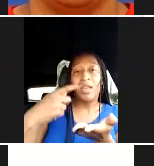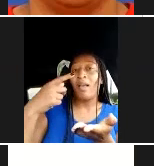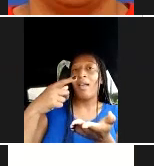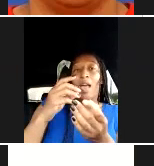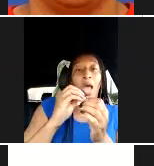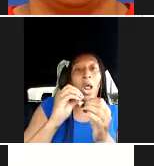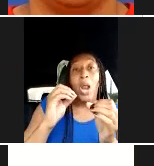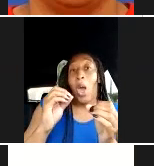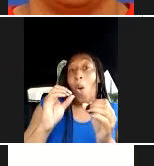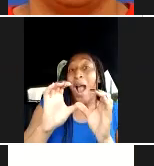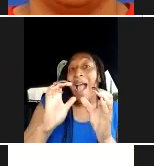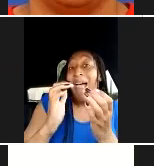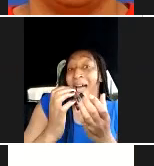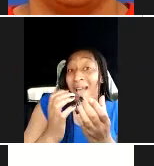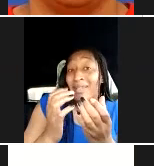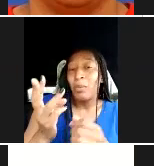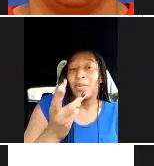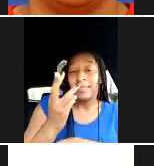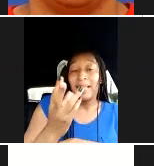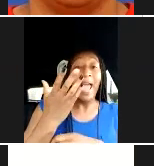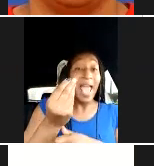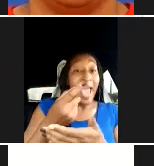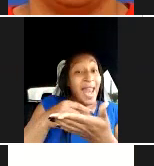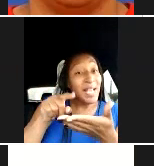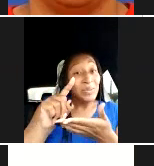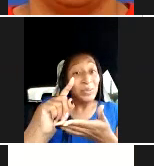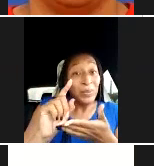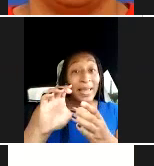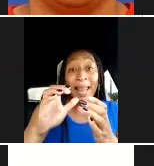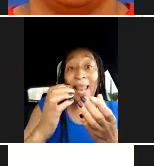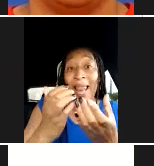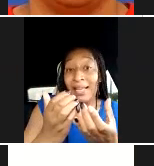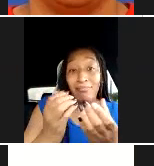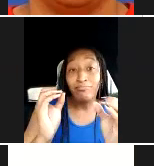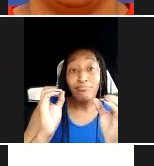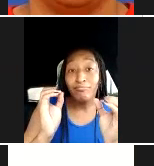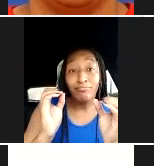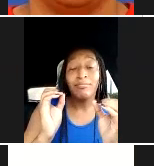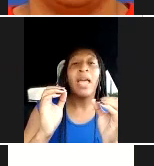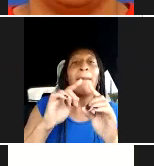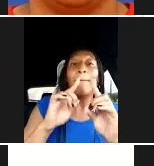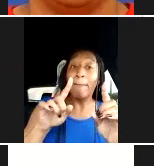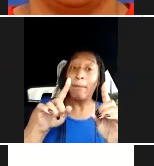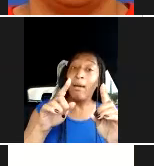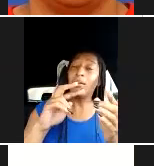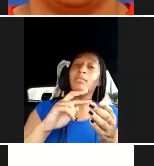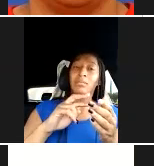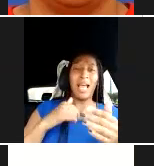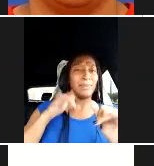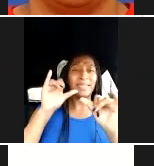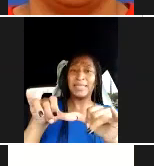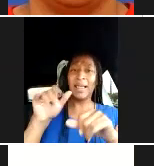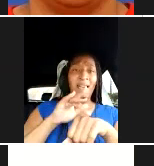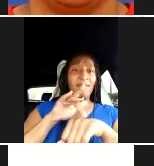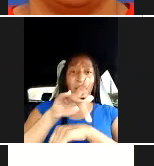we don't have class any next week. Now, that doesn't mean I'm not available. It just means if you have any questions regarding anything